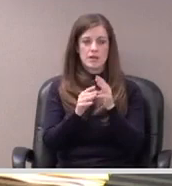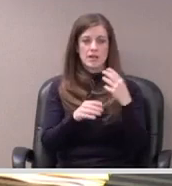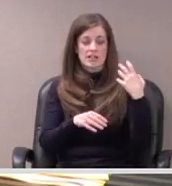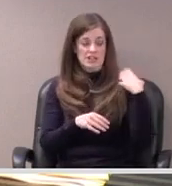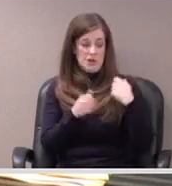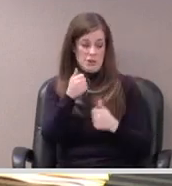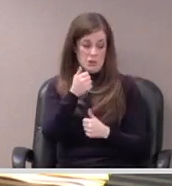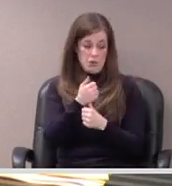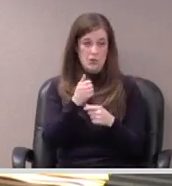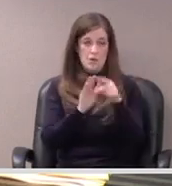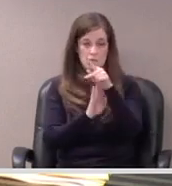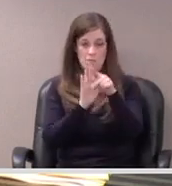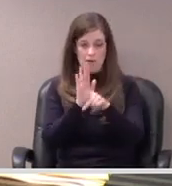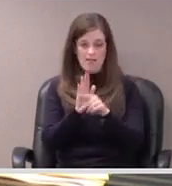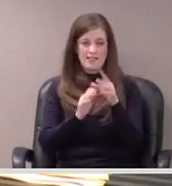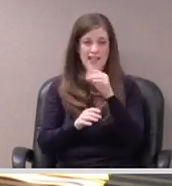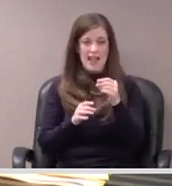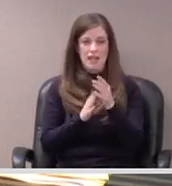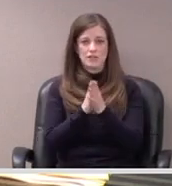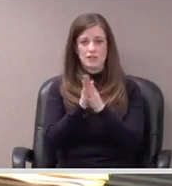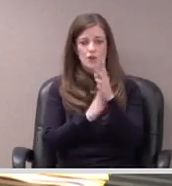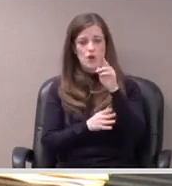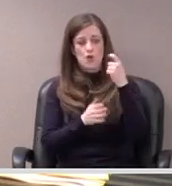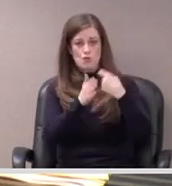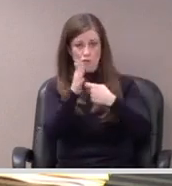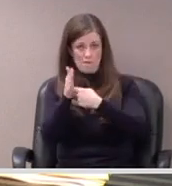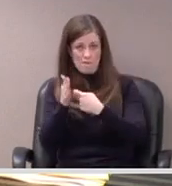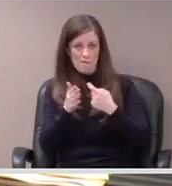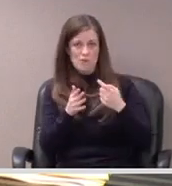of Policy and Revenue Task Force Committees,